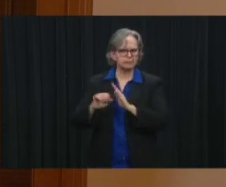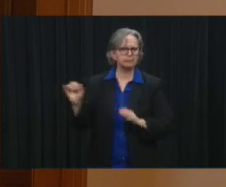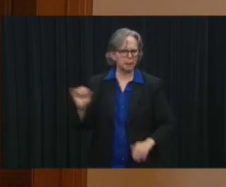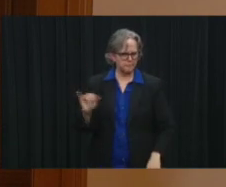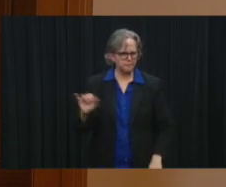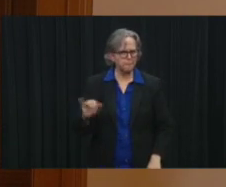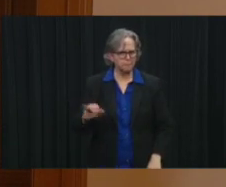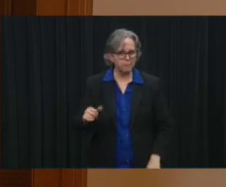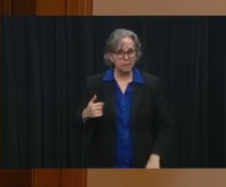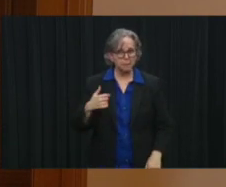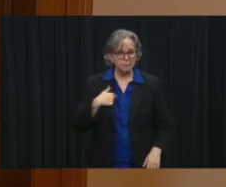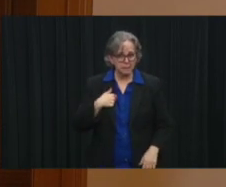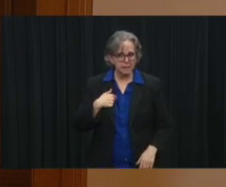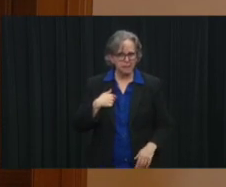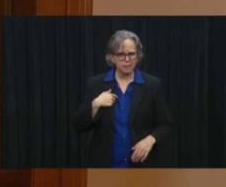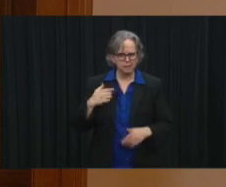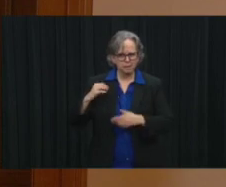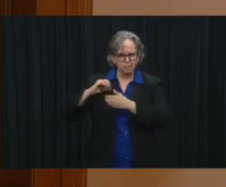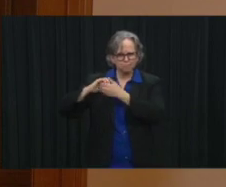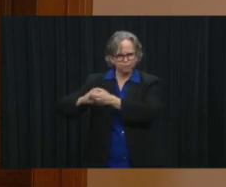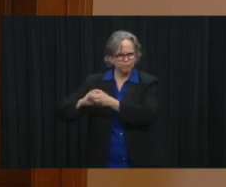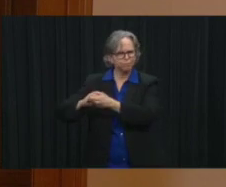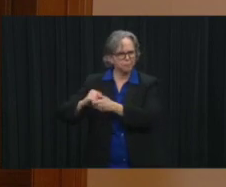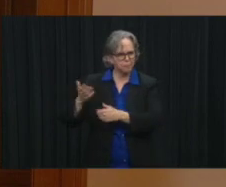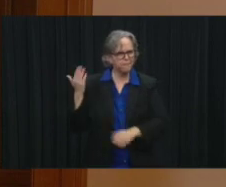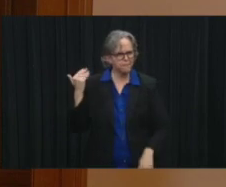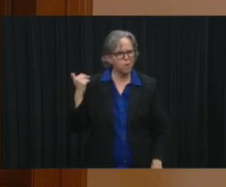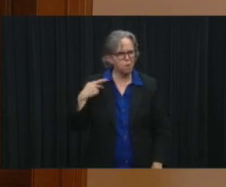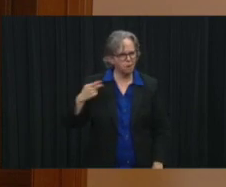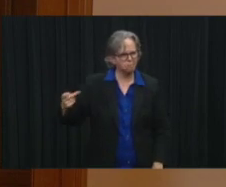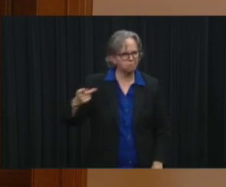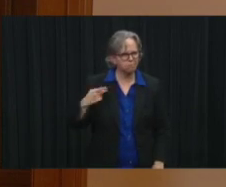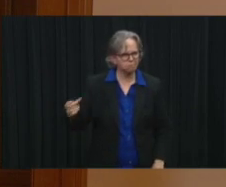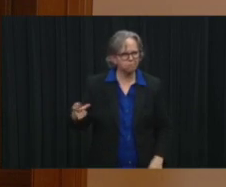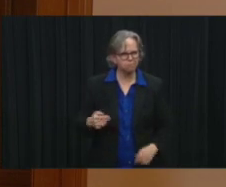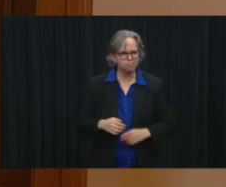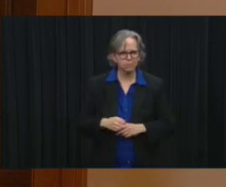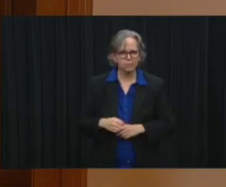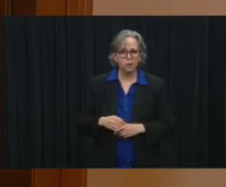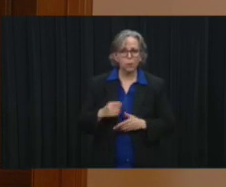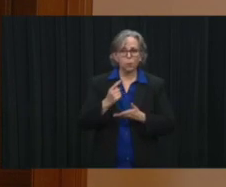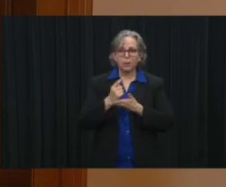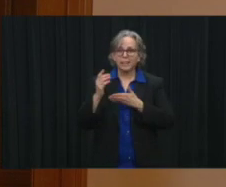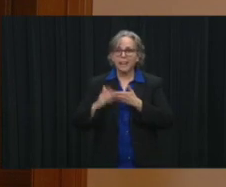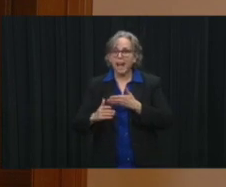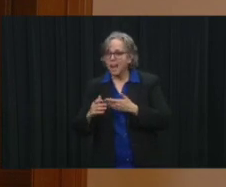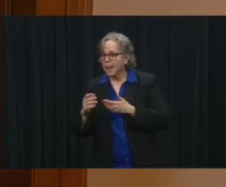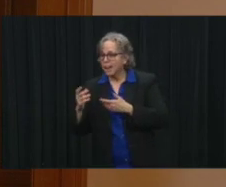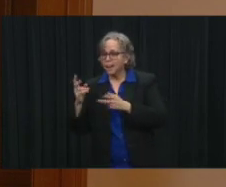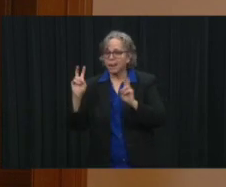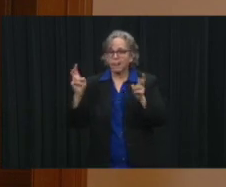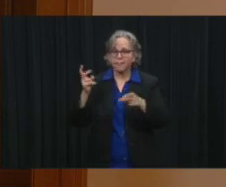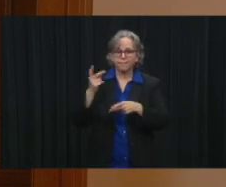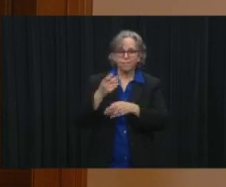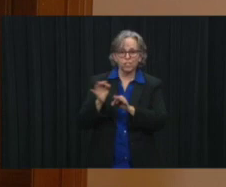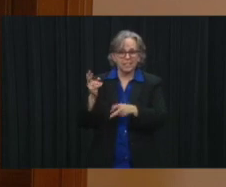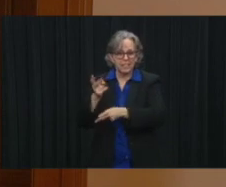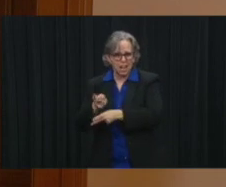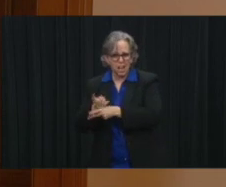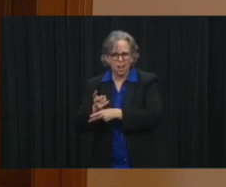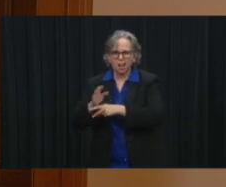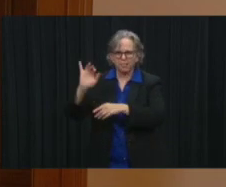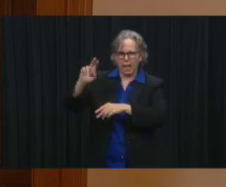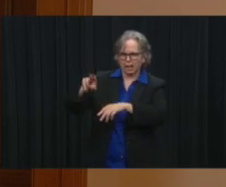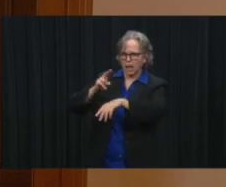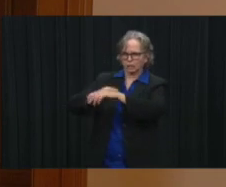medical operations together. We do weekends of free care where his troops in the Ohio National Guard,